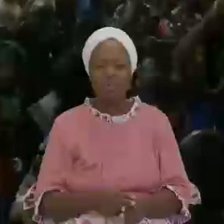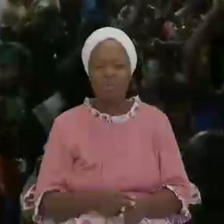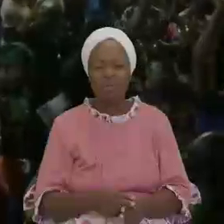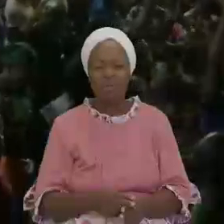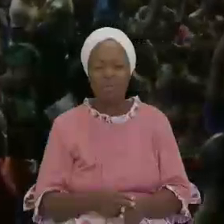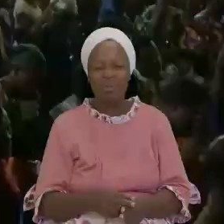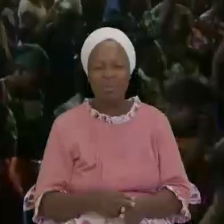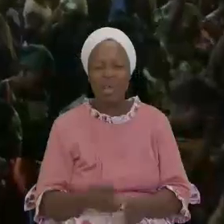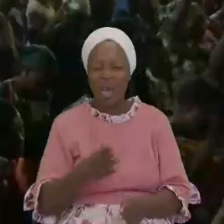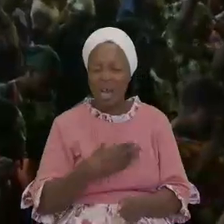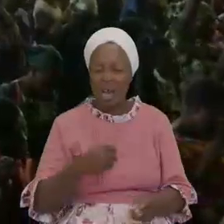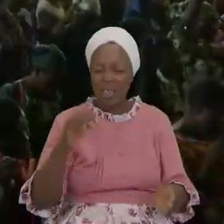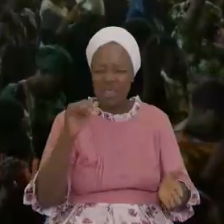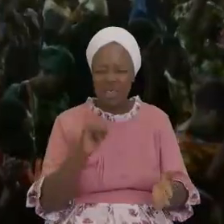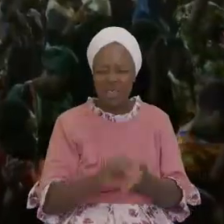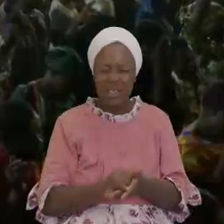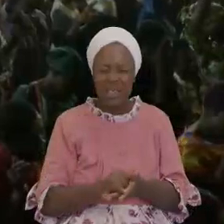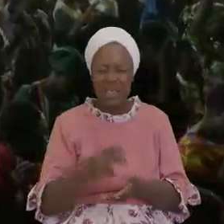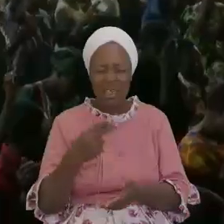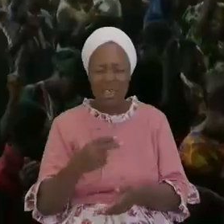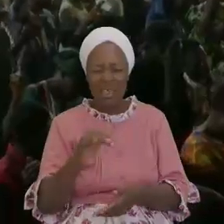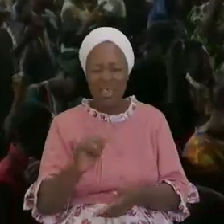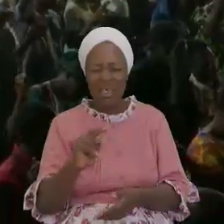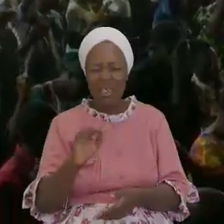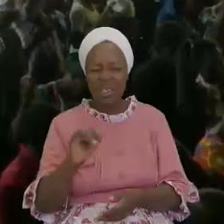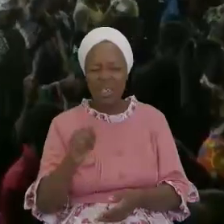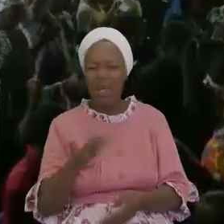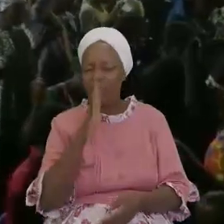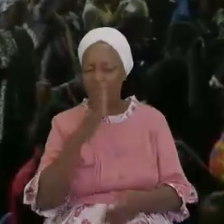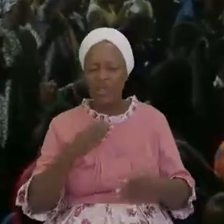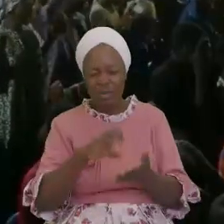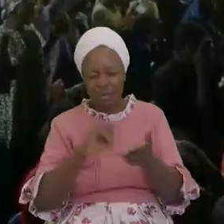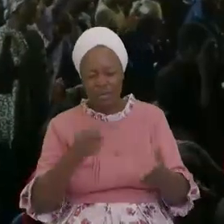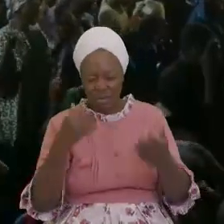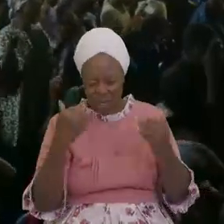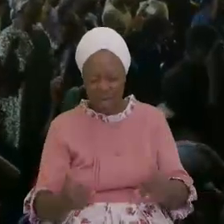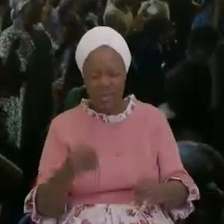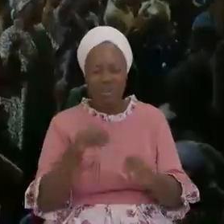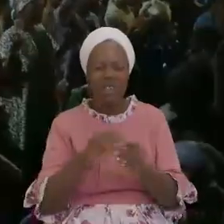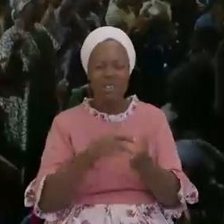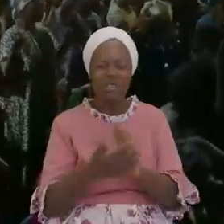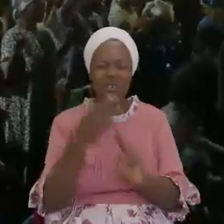And that hernia, be removed right now in Jesus' name.